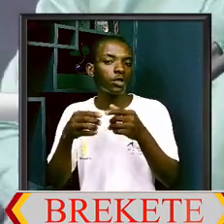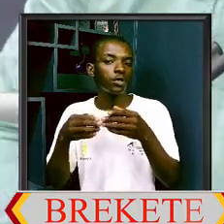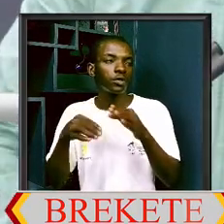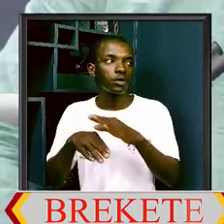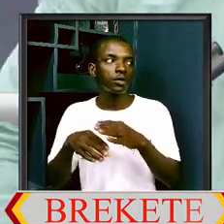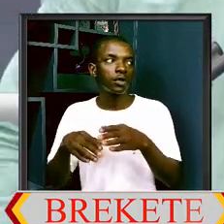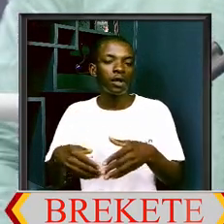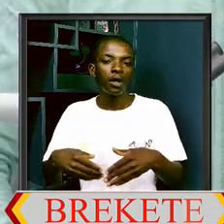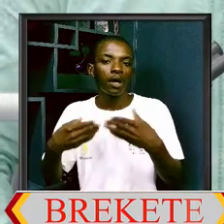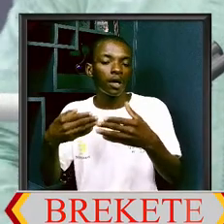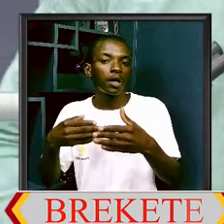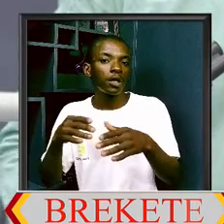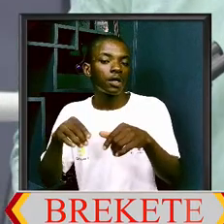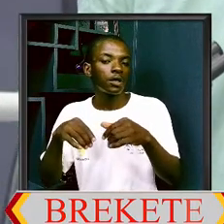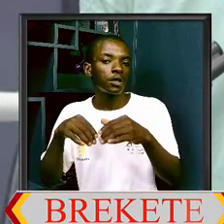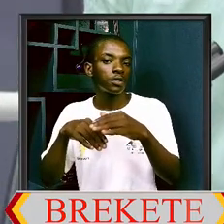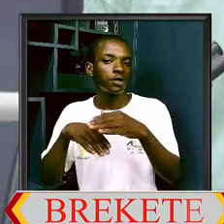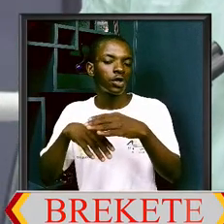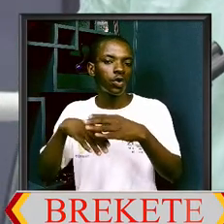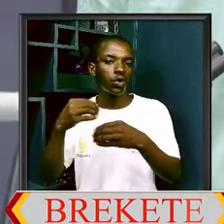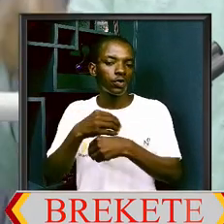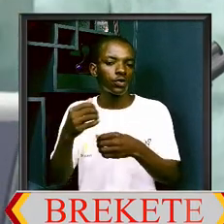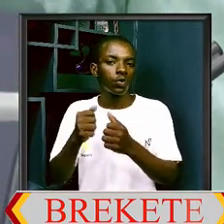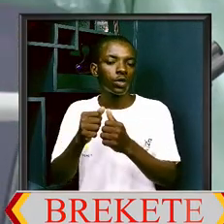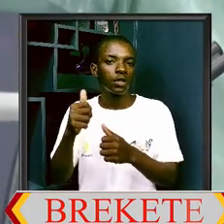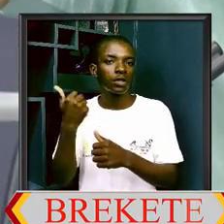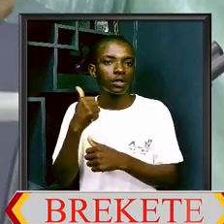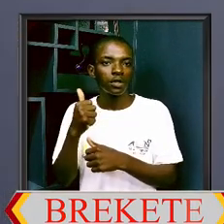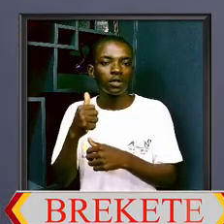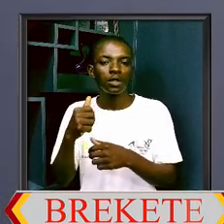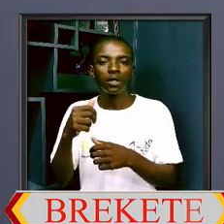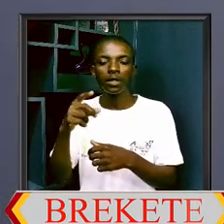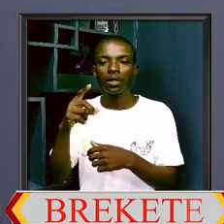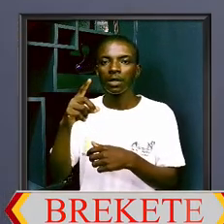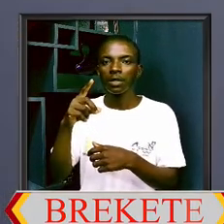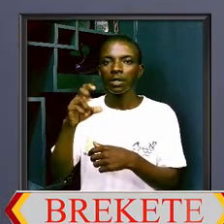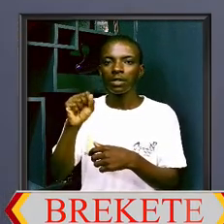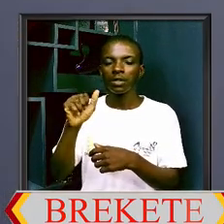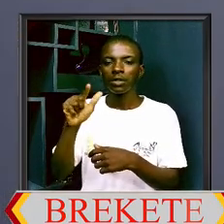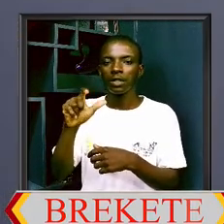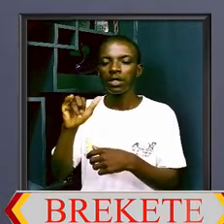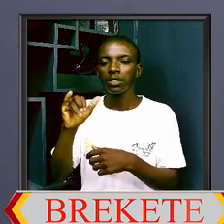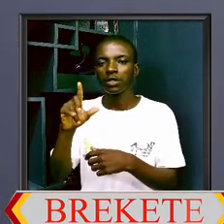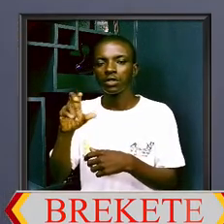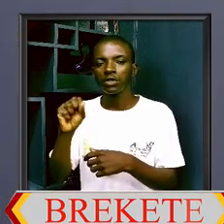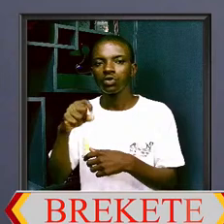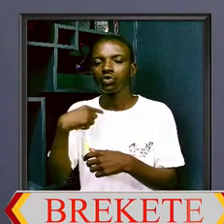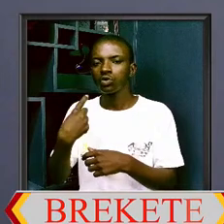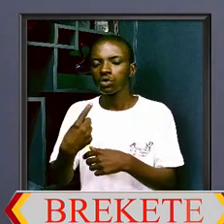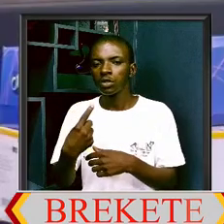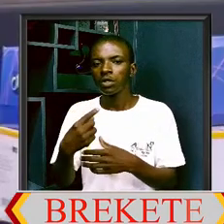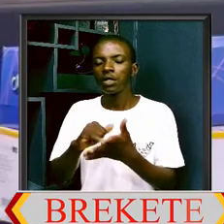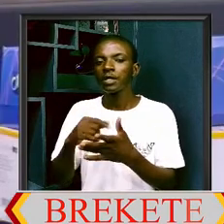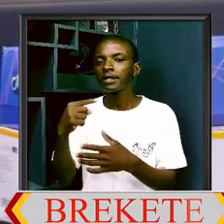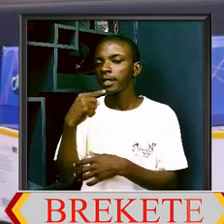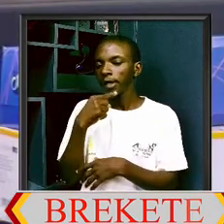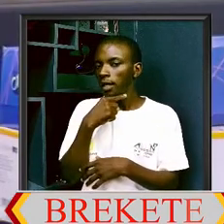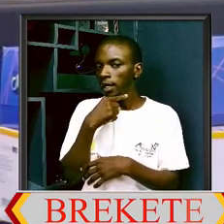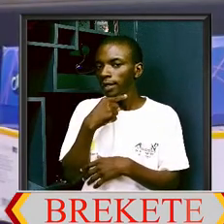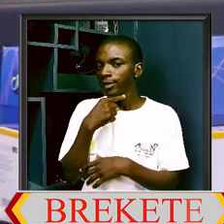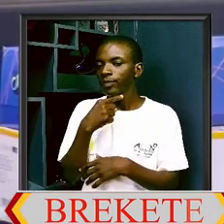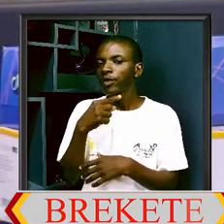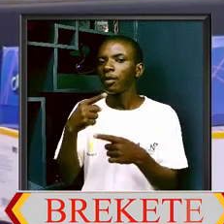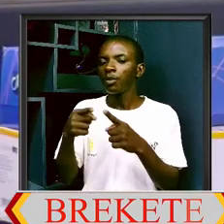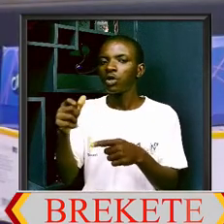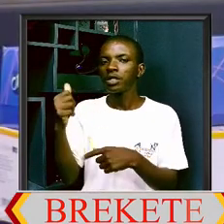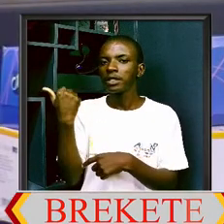and carry and come give if not so without the daily order gu for for even deny say lie this man